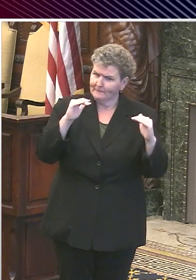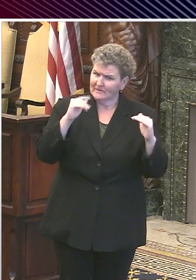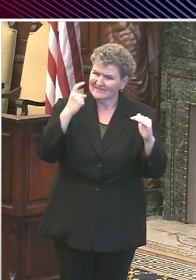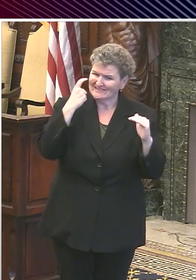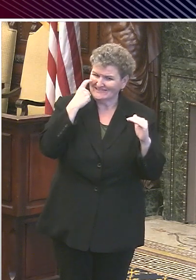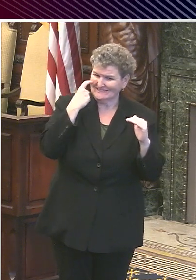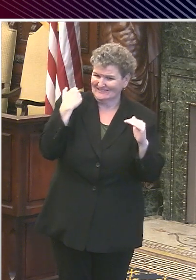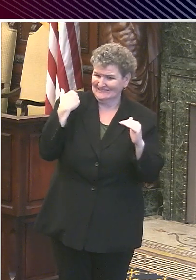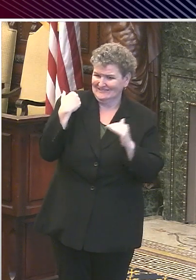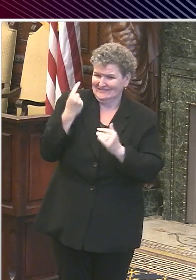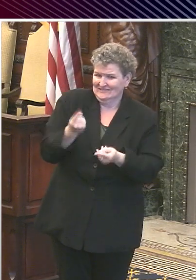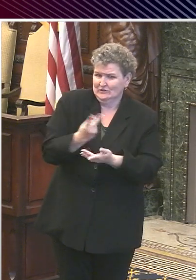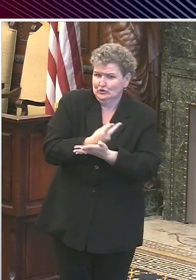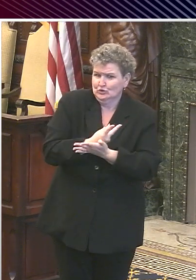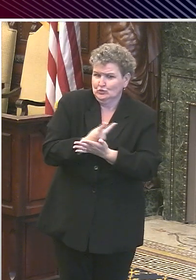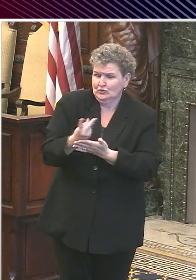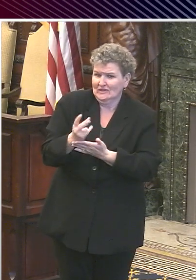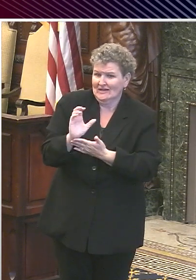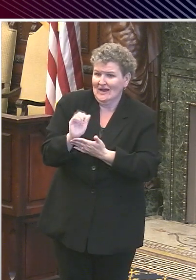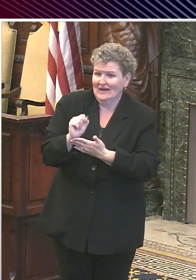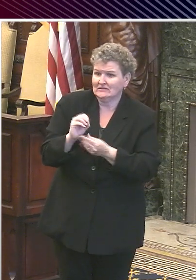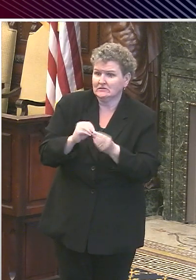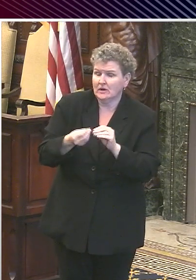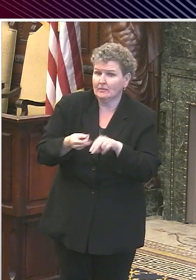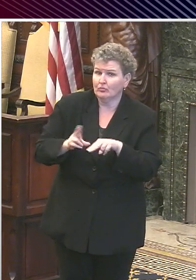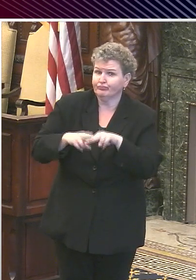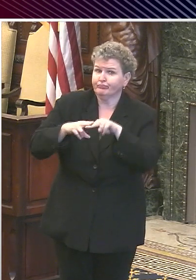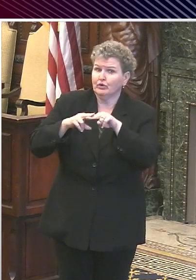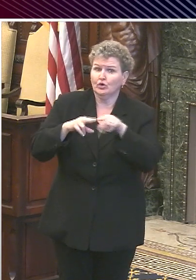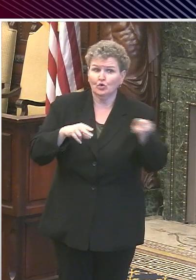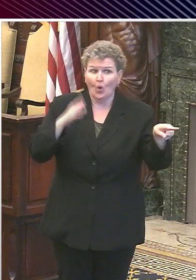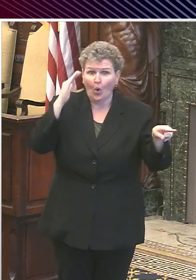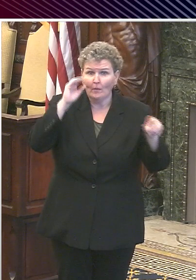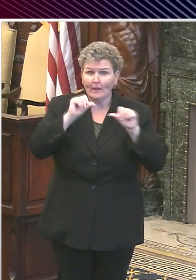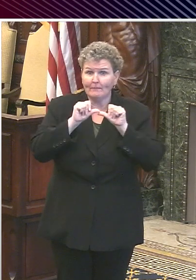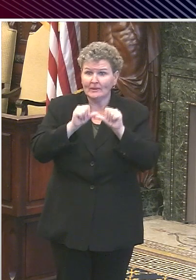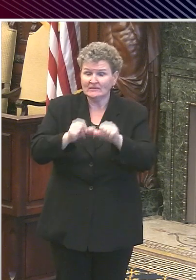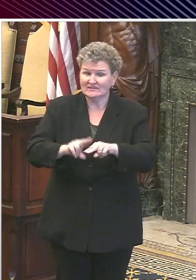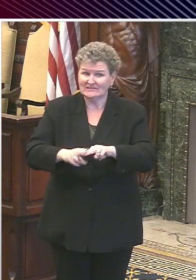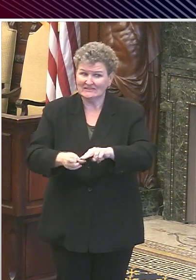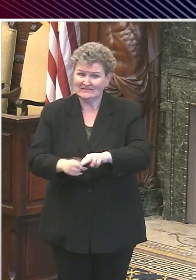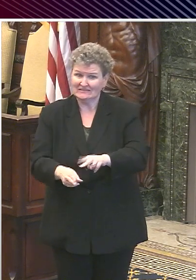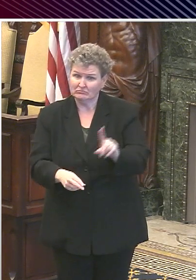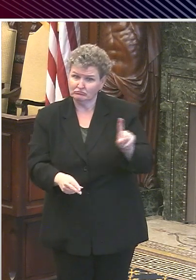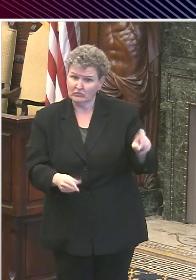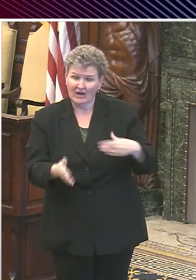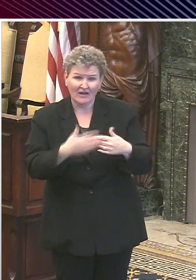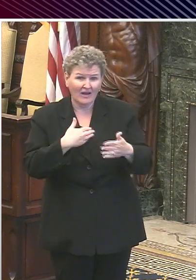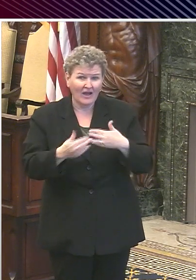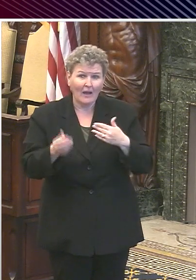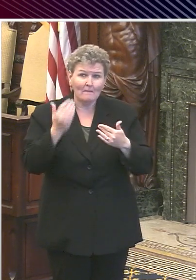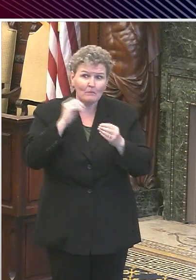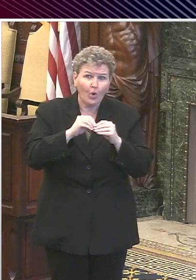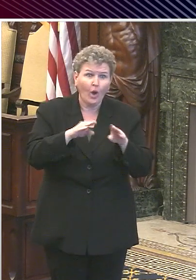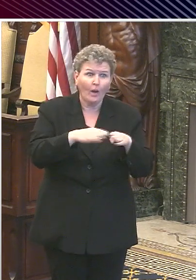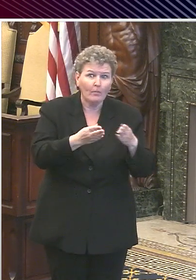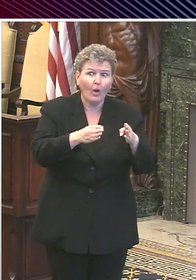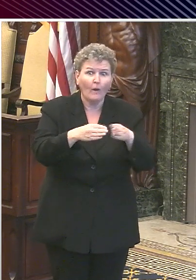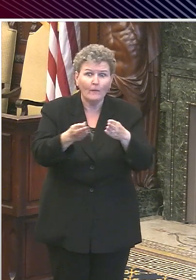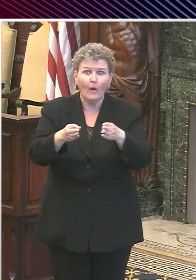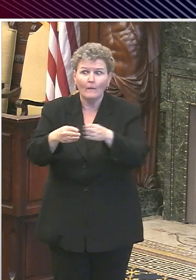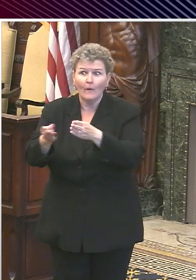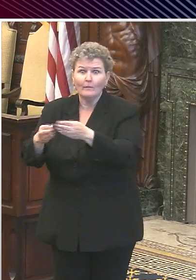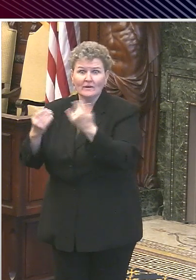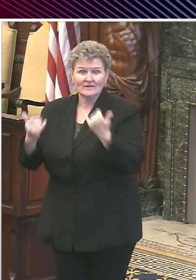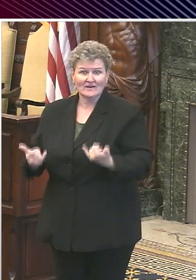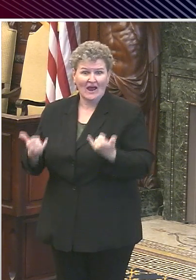weeks, cases were about the same. Are you hopeful that we'll continue to see a decrease even as you see more reopening, or are we likely to plateau at